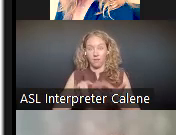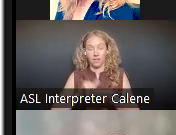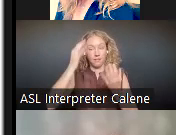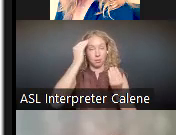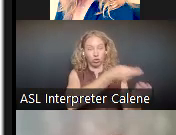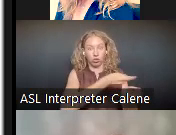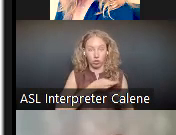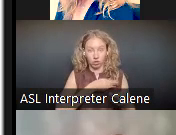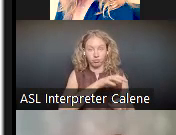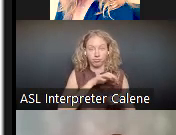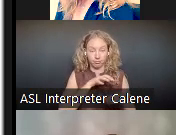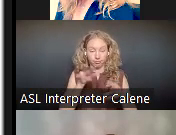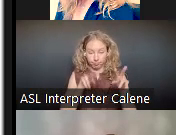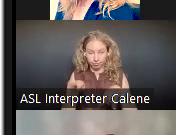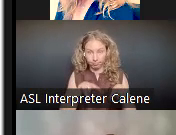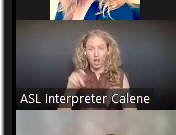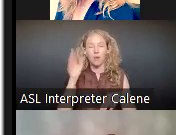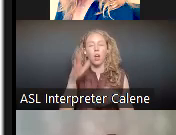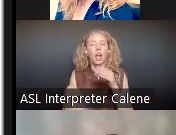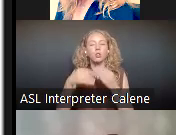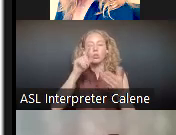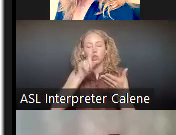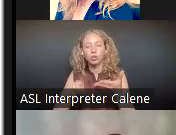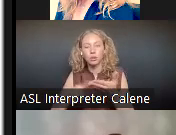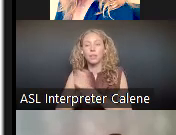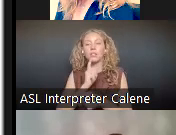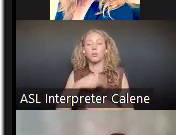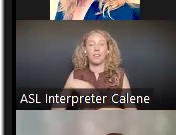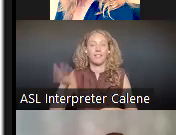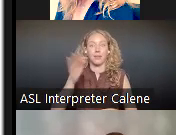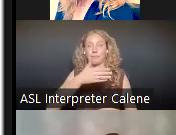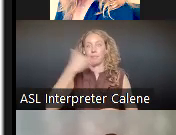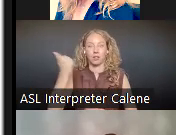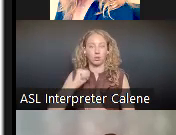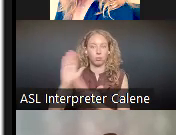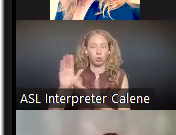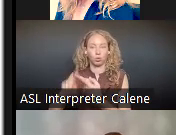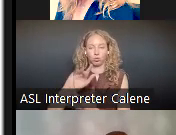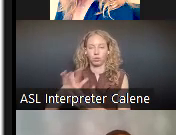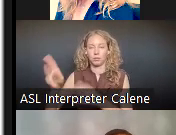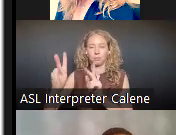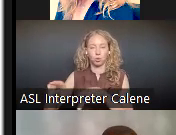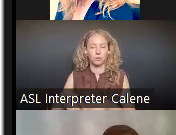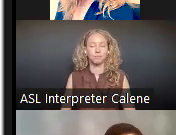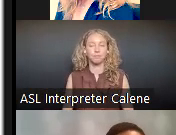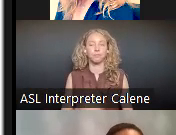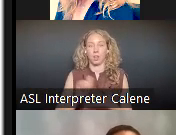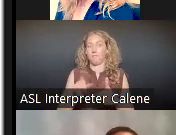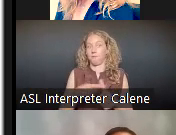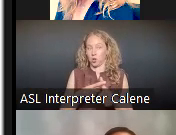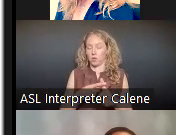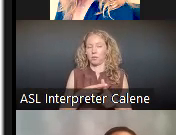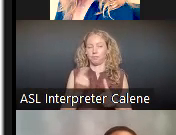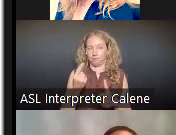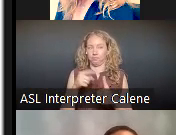will conduct additional searches to make sure we're finding the best way to reach out to this person. So that's the first thing we do.